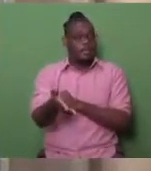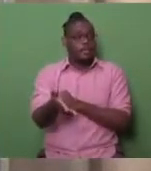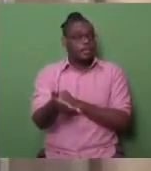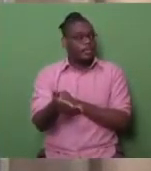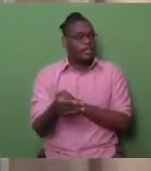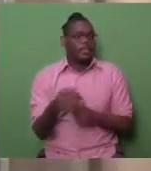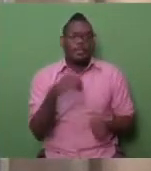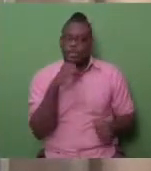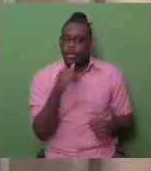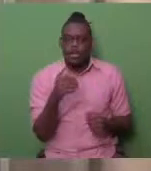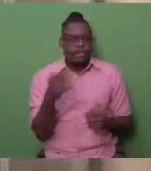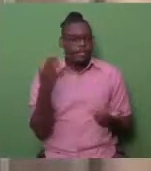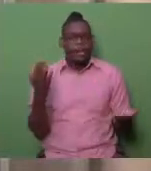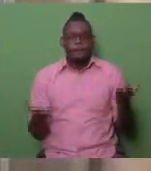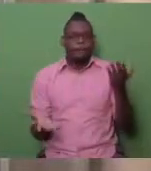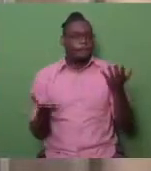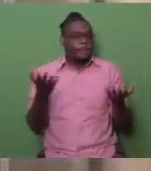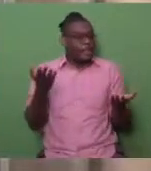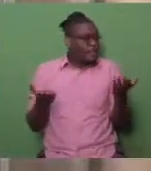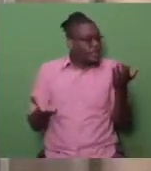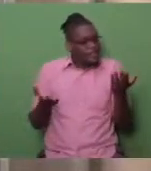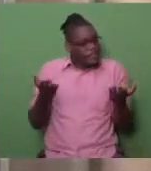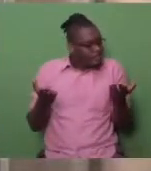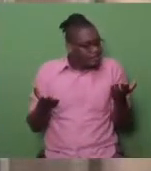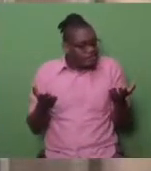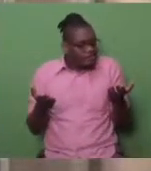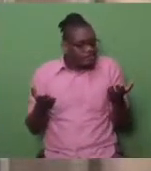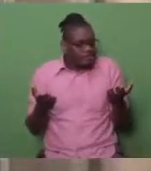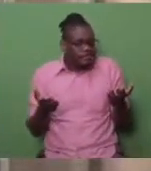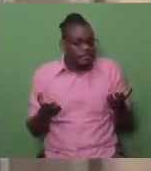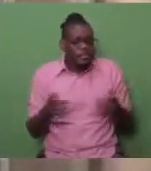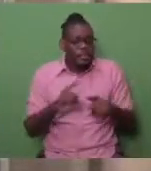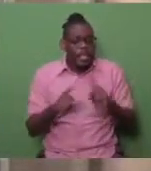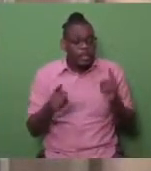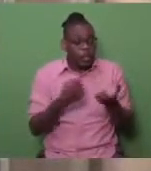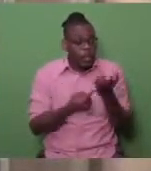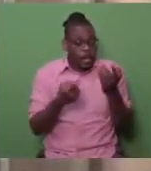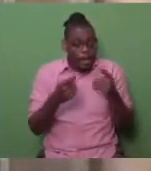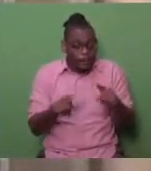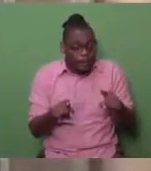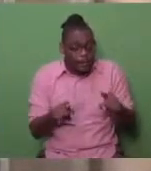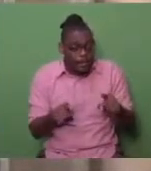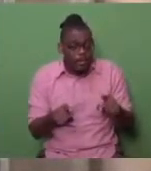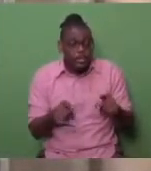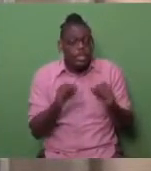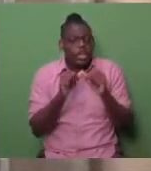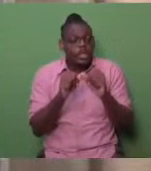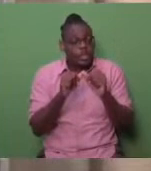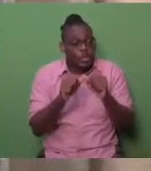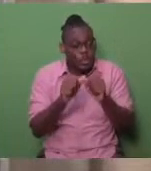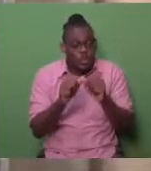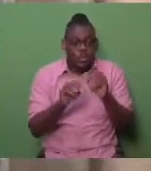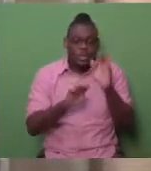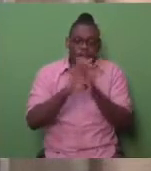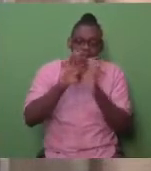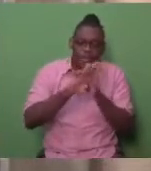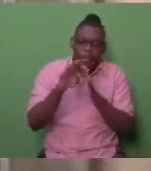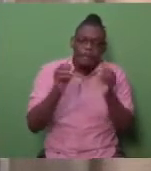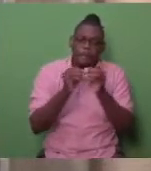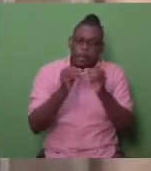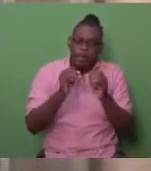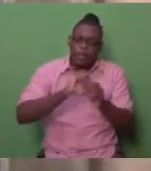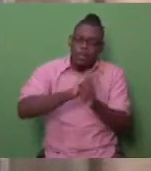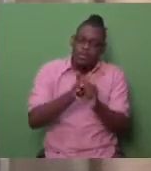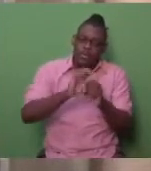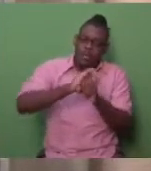cases. Then they came to extend the SOE, giving no data, no rationale, no rhyme or reason for the